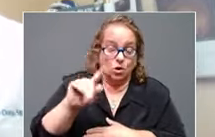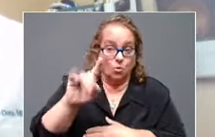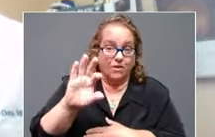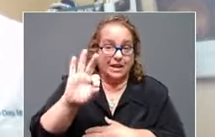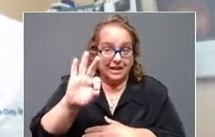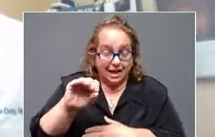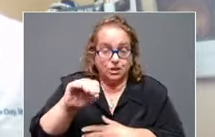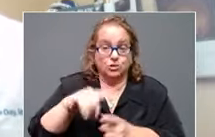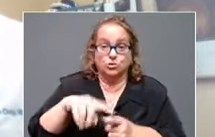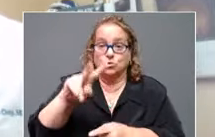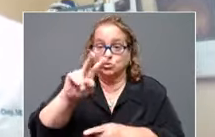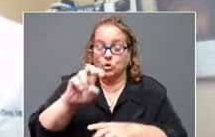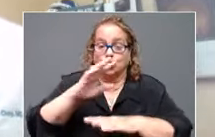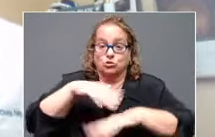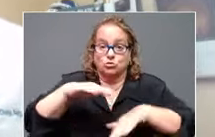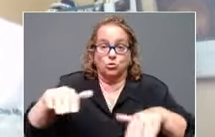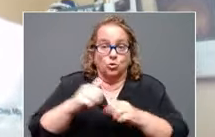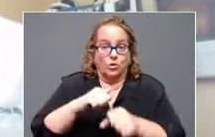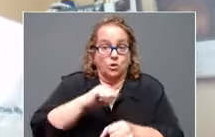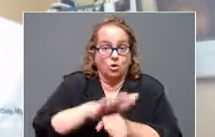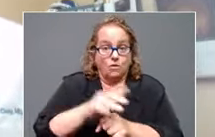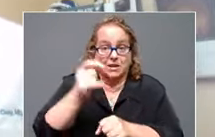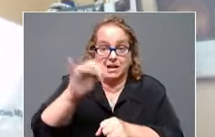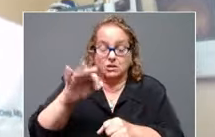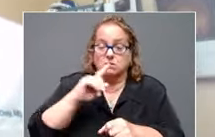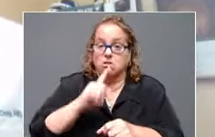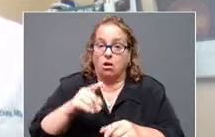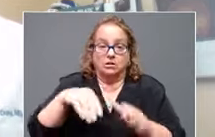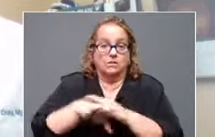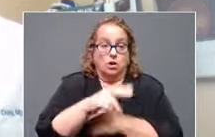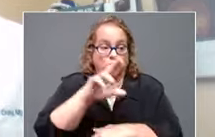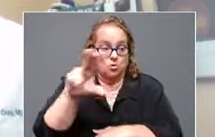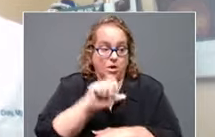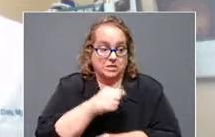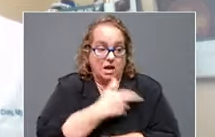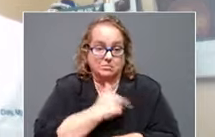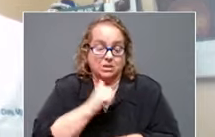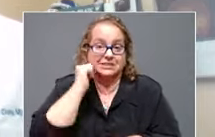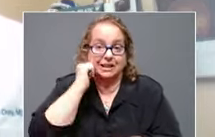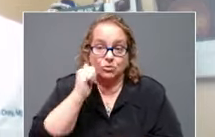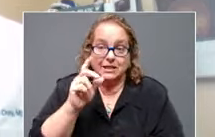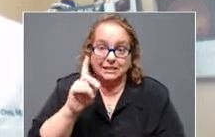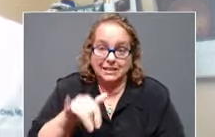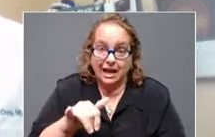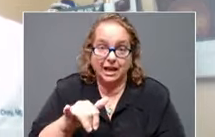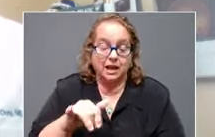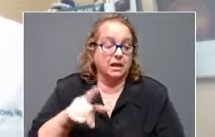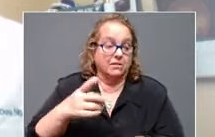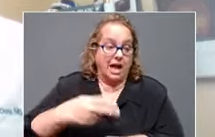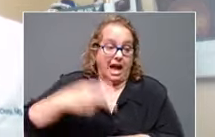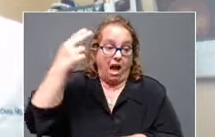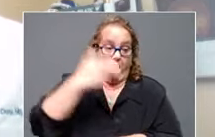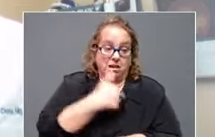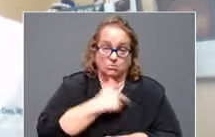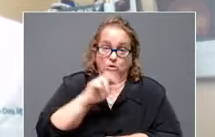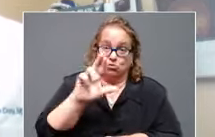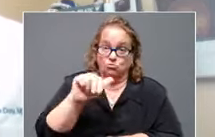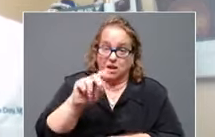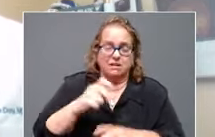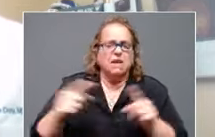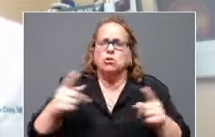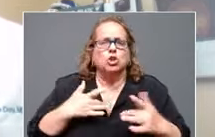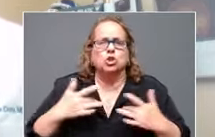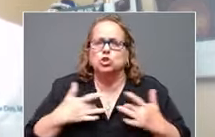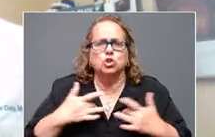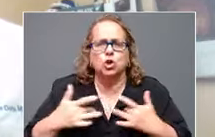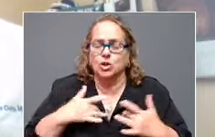Miami reporting 39 children in the hospital with COVID, 7 in the ICU, that's a drastic change. Because of that, that's sparked